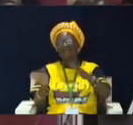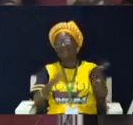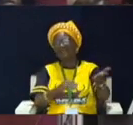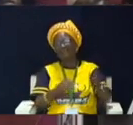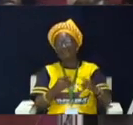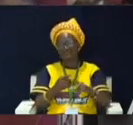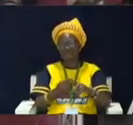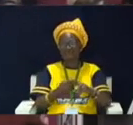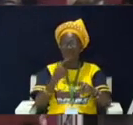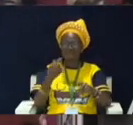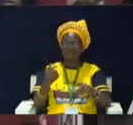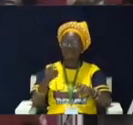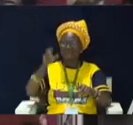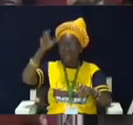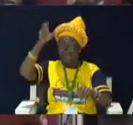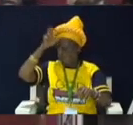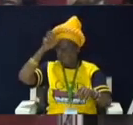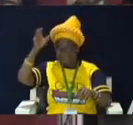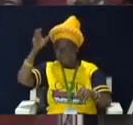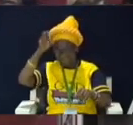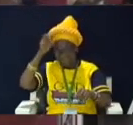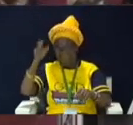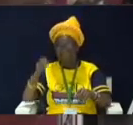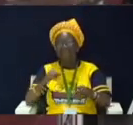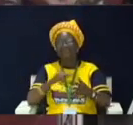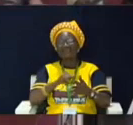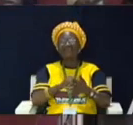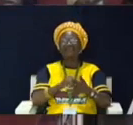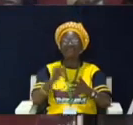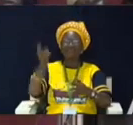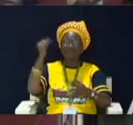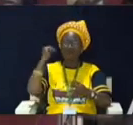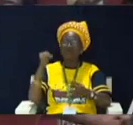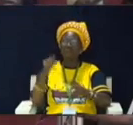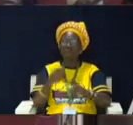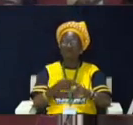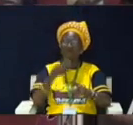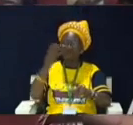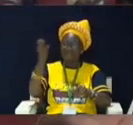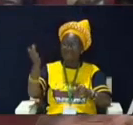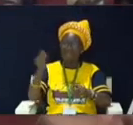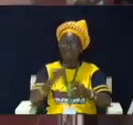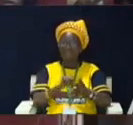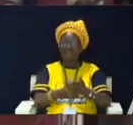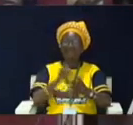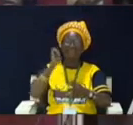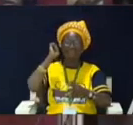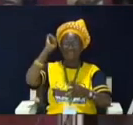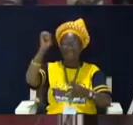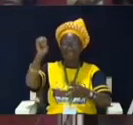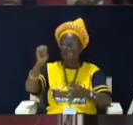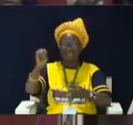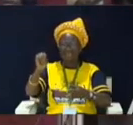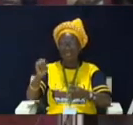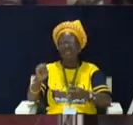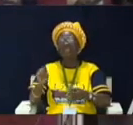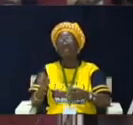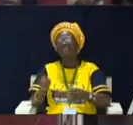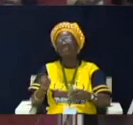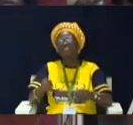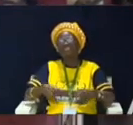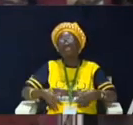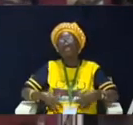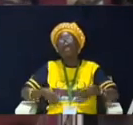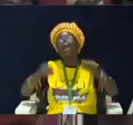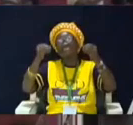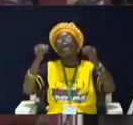from Satan. It was from there that he erupted